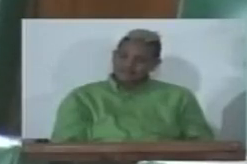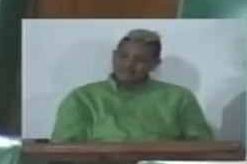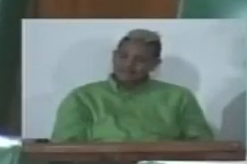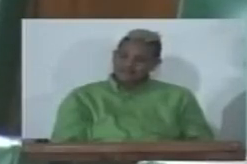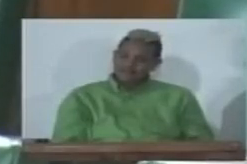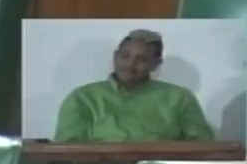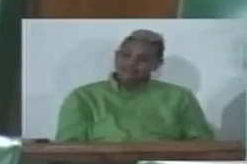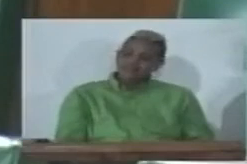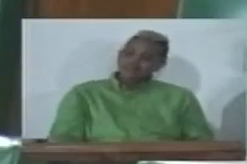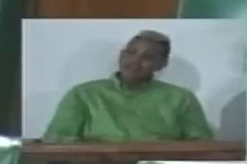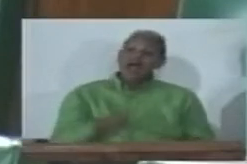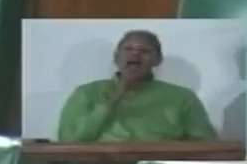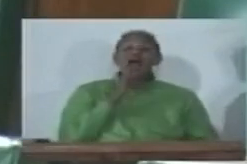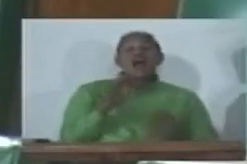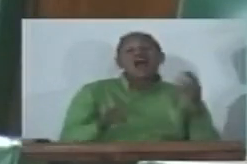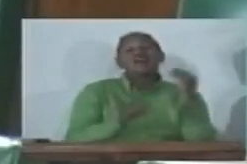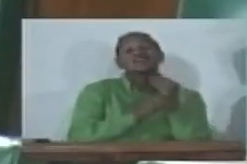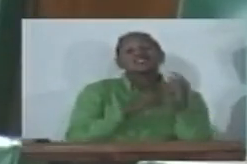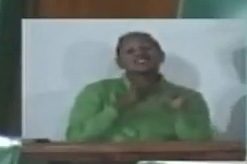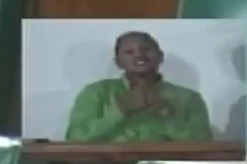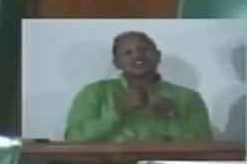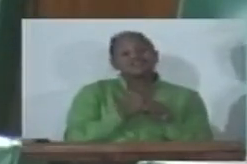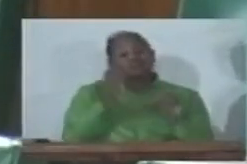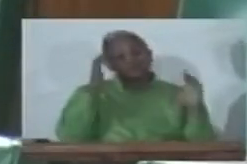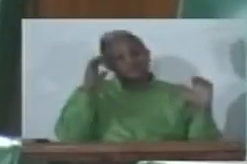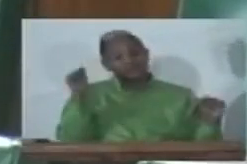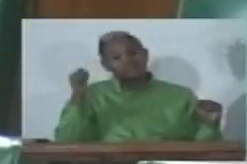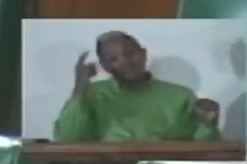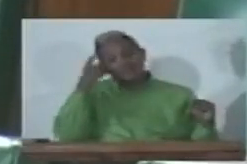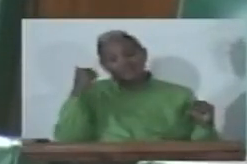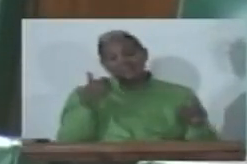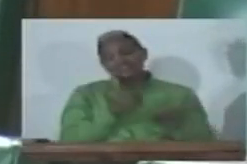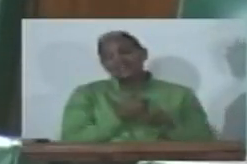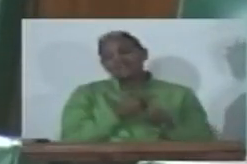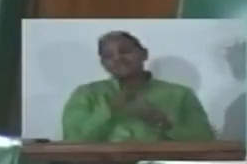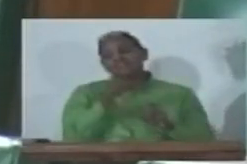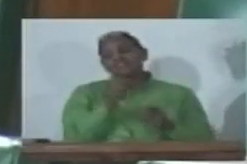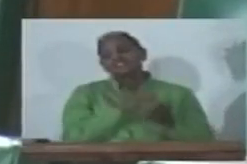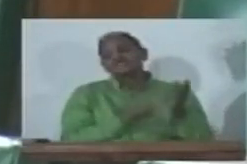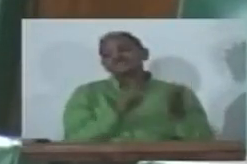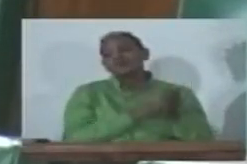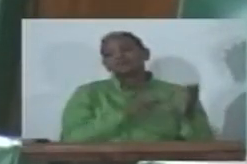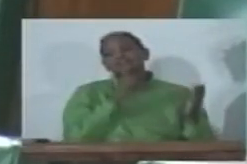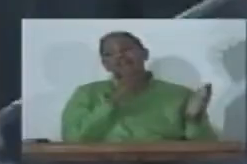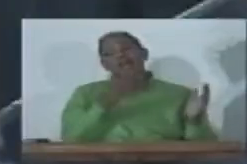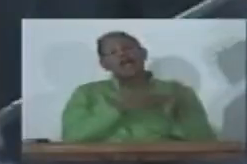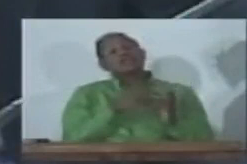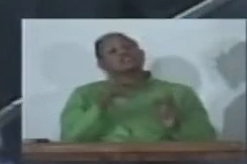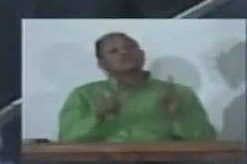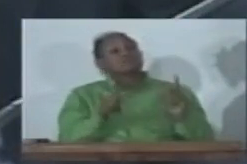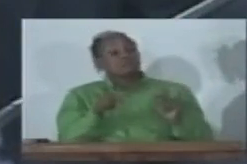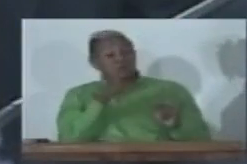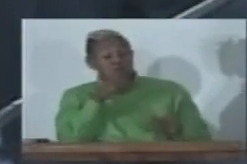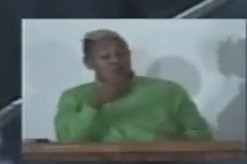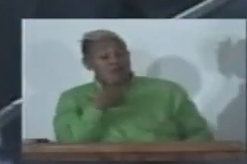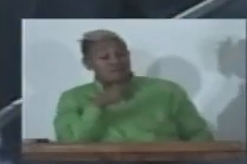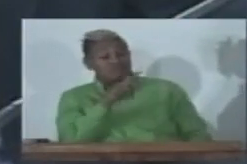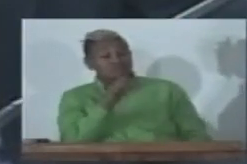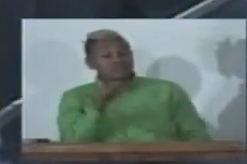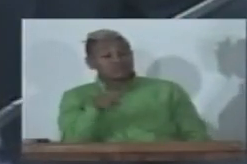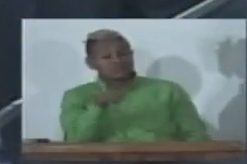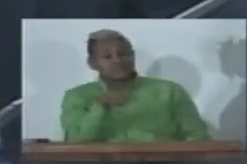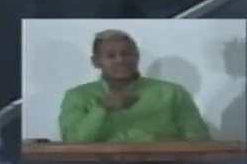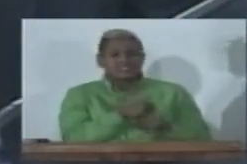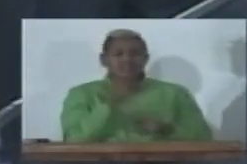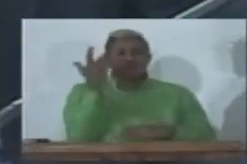It also, Mr. President, because this discrimination against persons living with disability